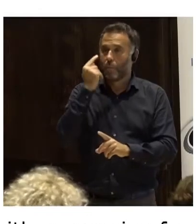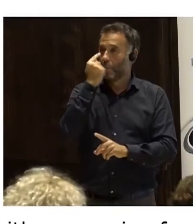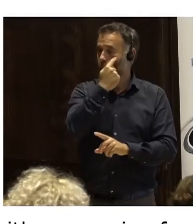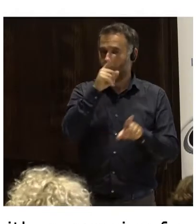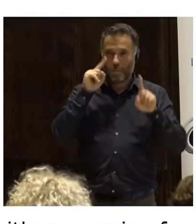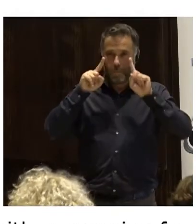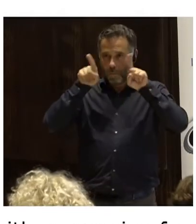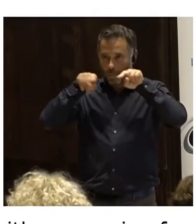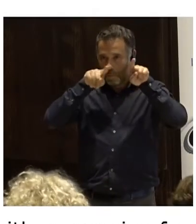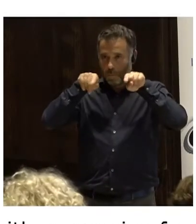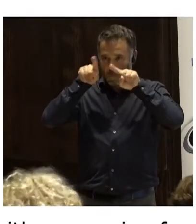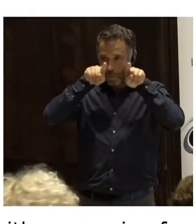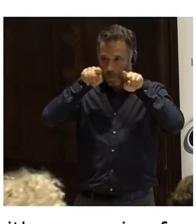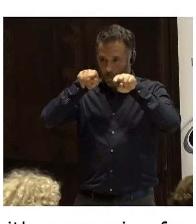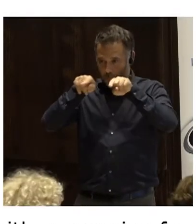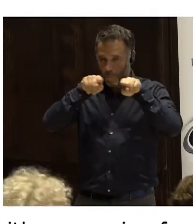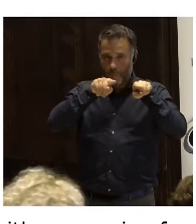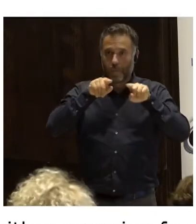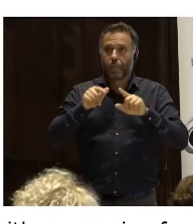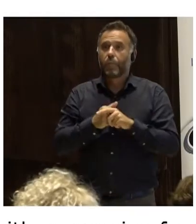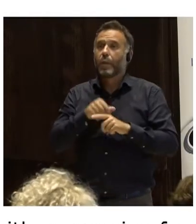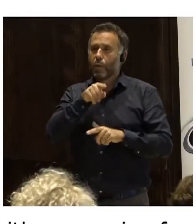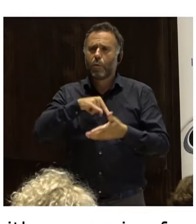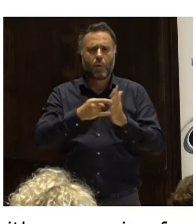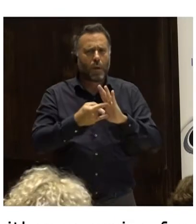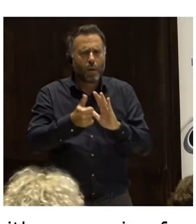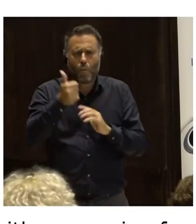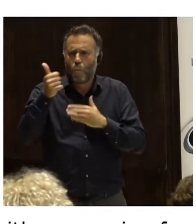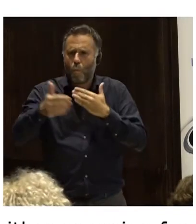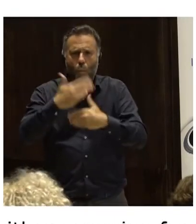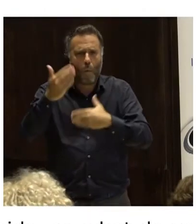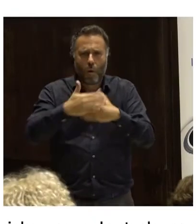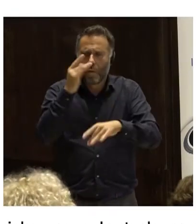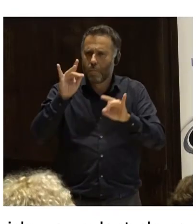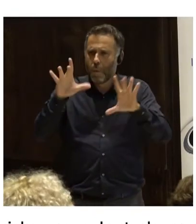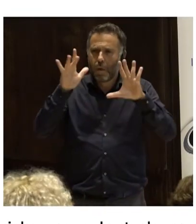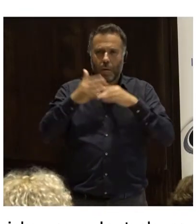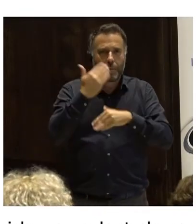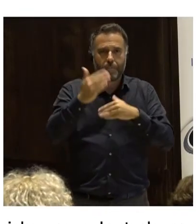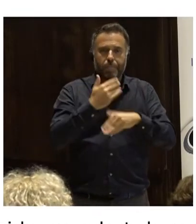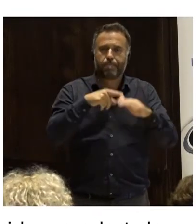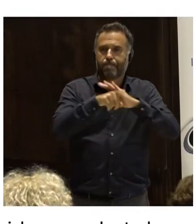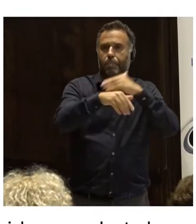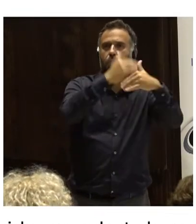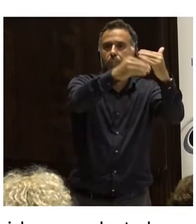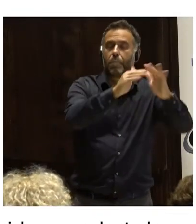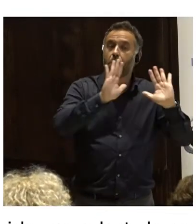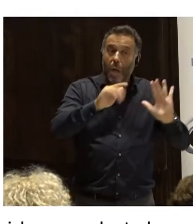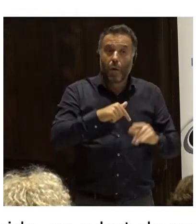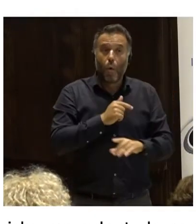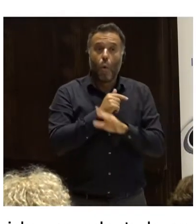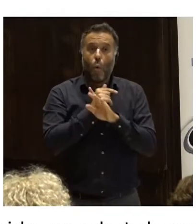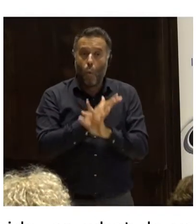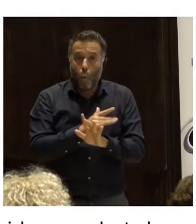say, sophisticated technique. When they went to play with the car, all of them refused to